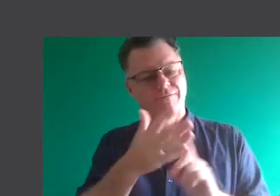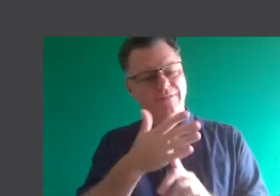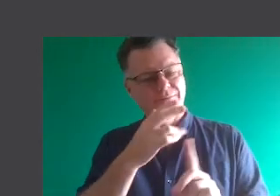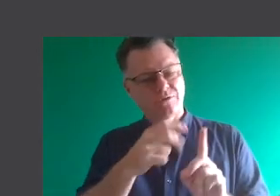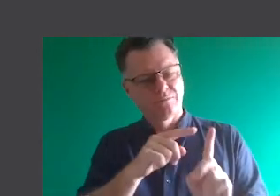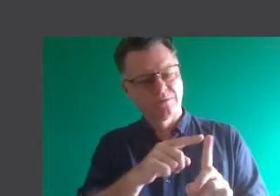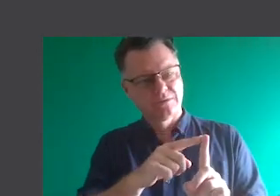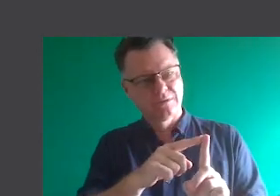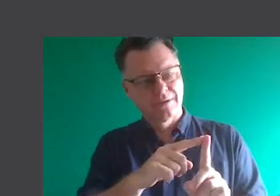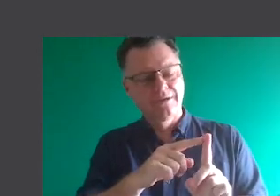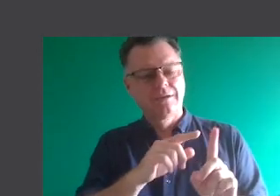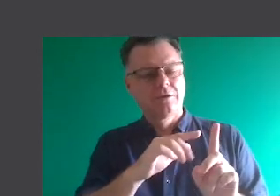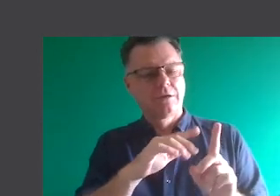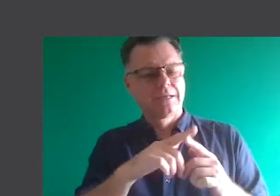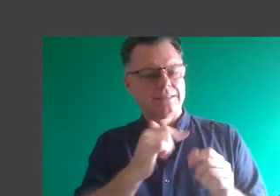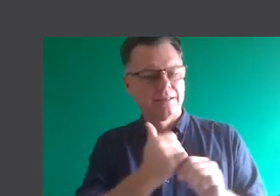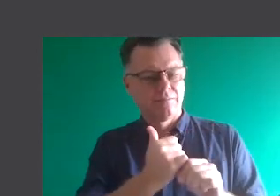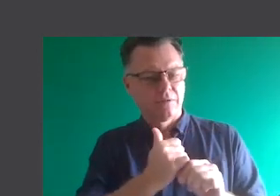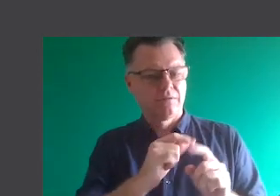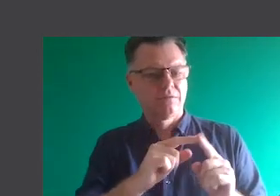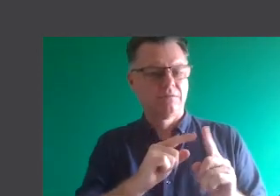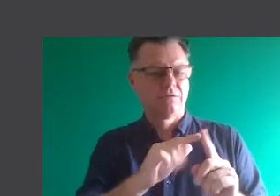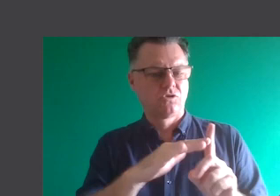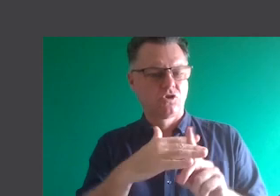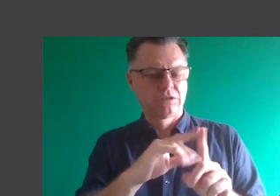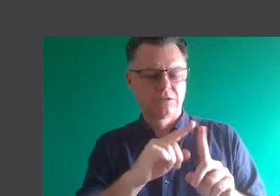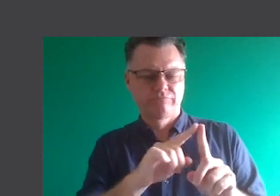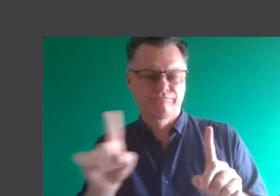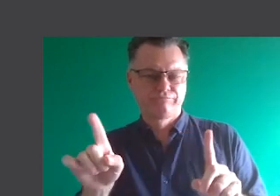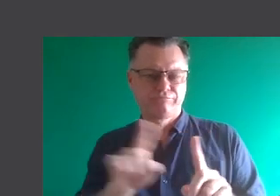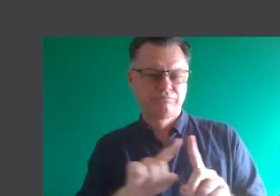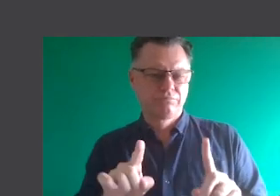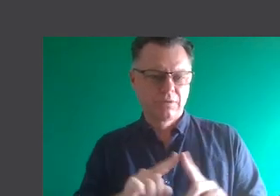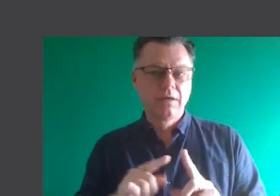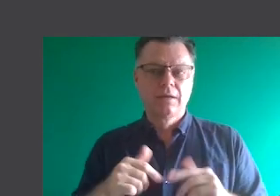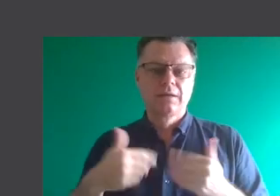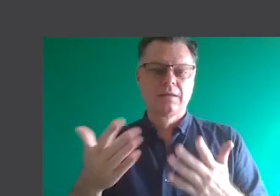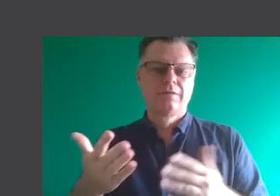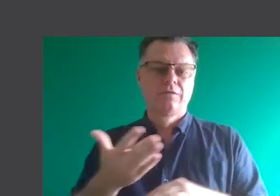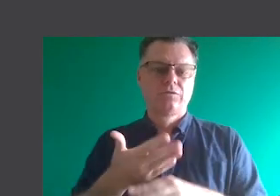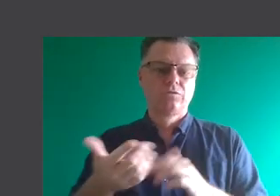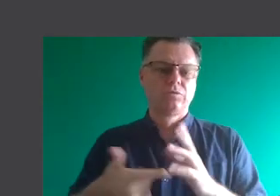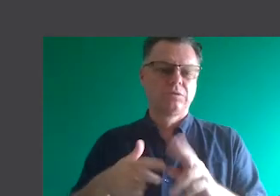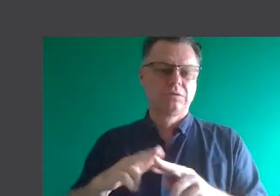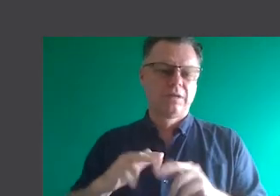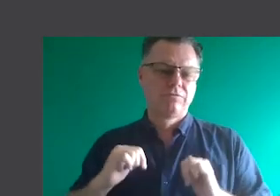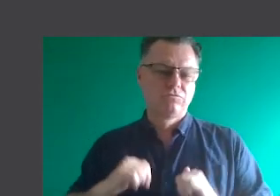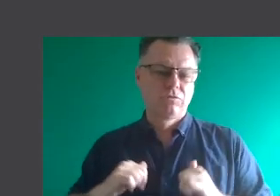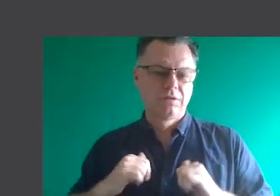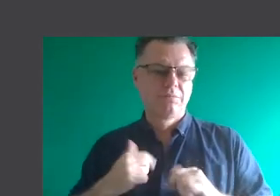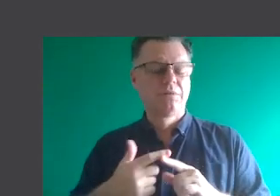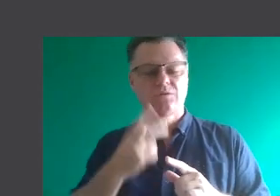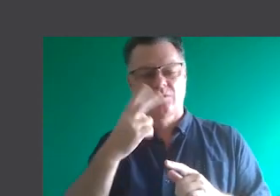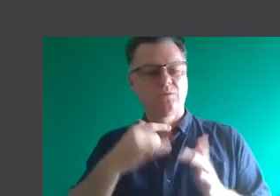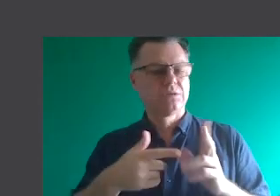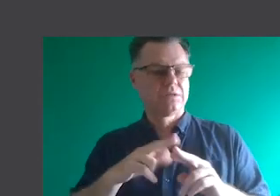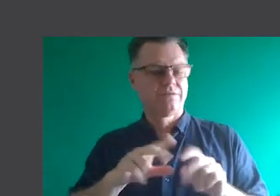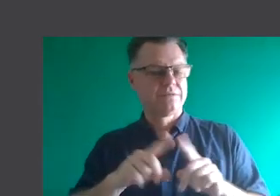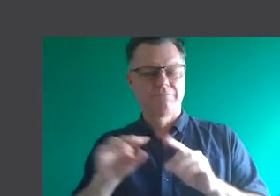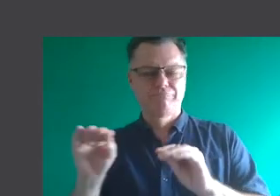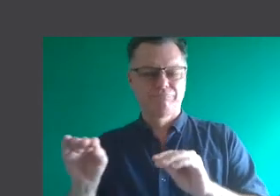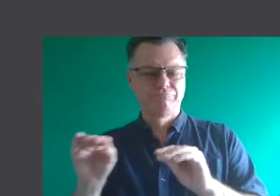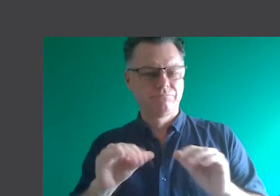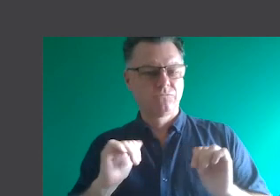add some context and detail, put it in your training, make it really contextual and relevant to